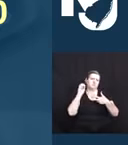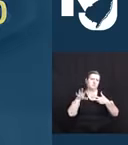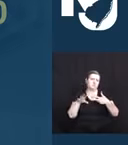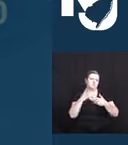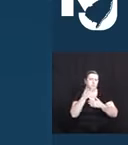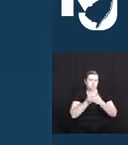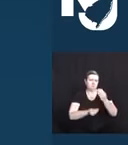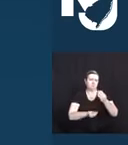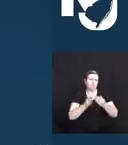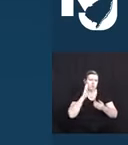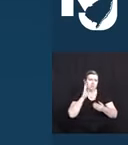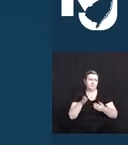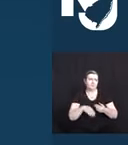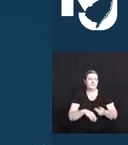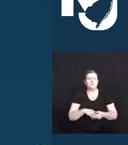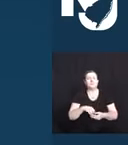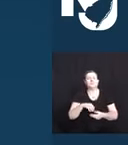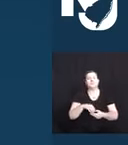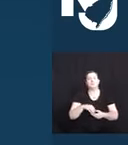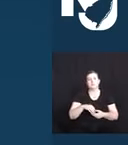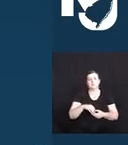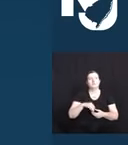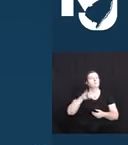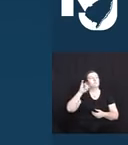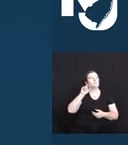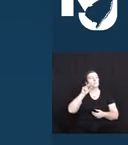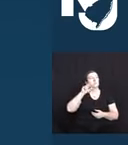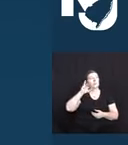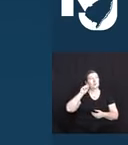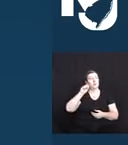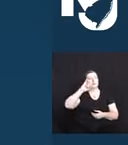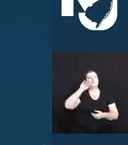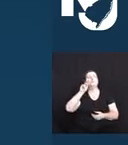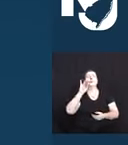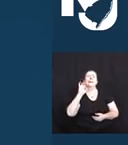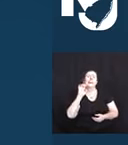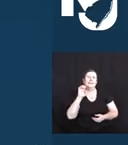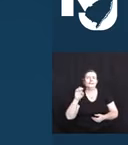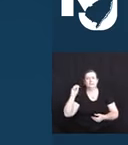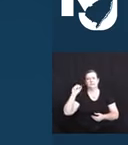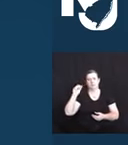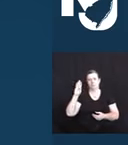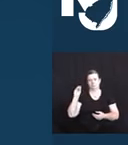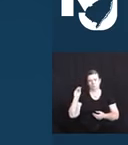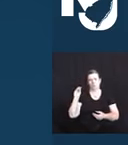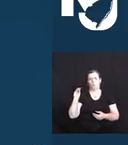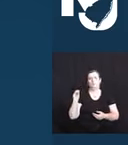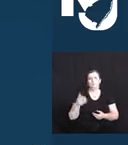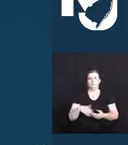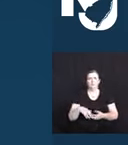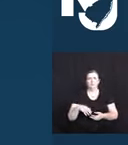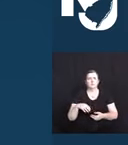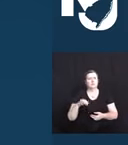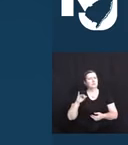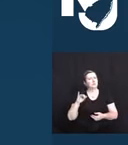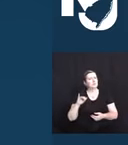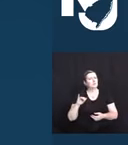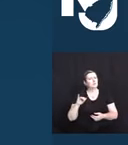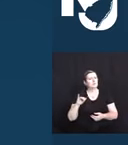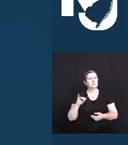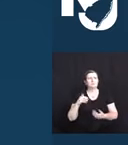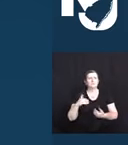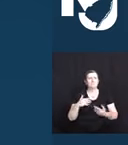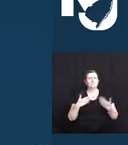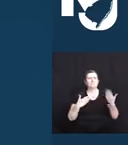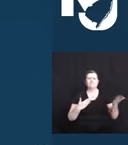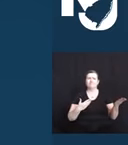lost. First up, look at that. What a guy. Let's start with Julius Juki Sabo